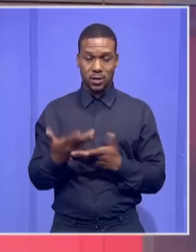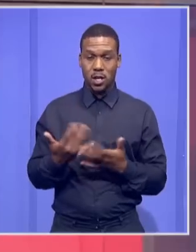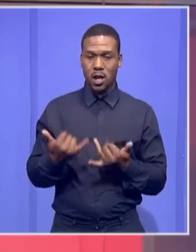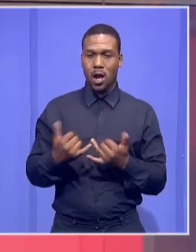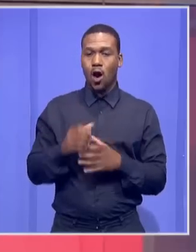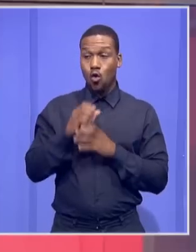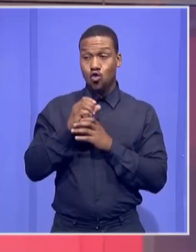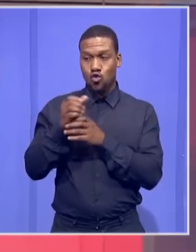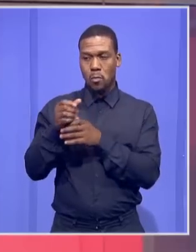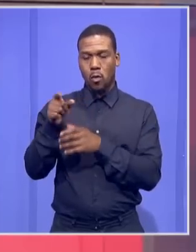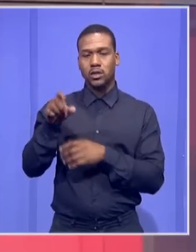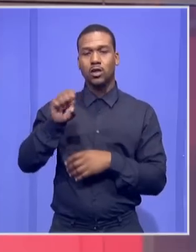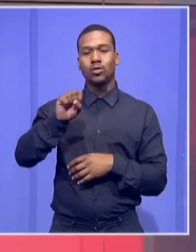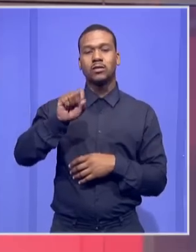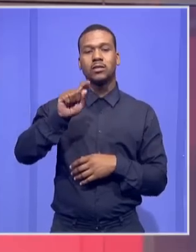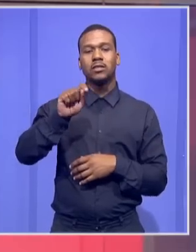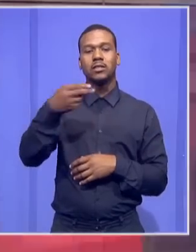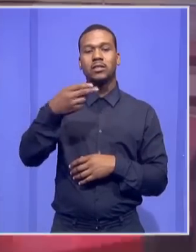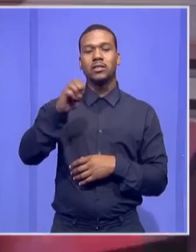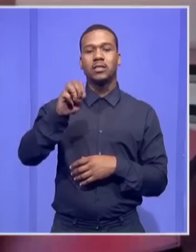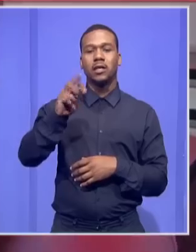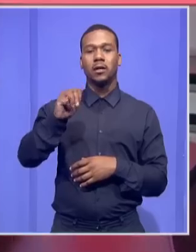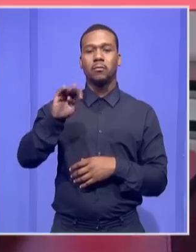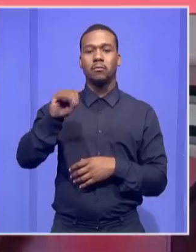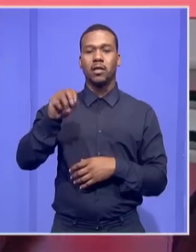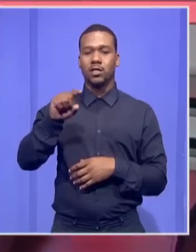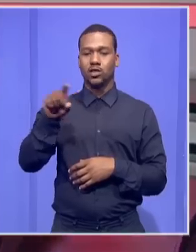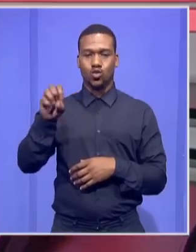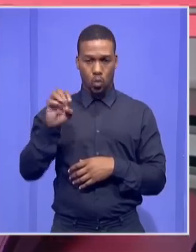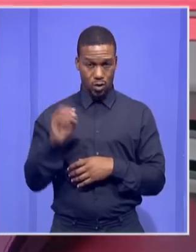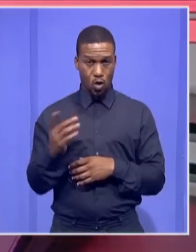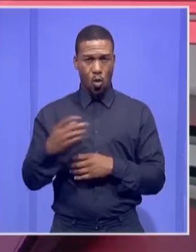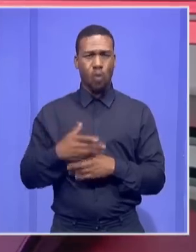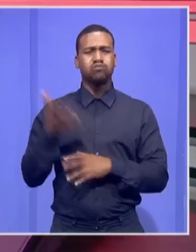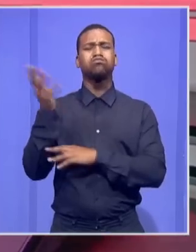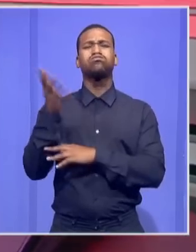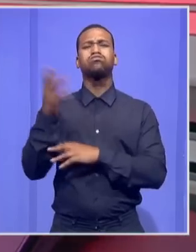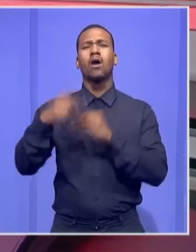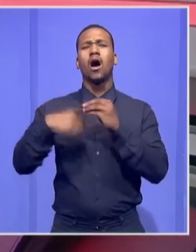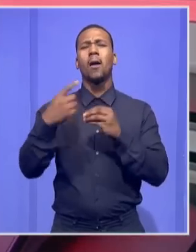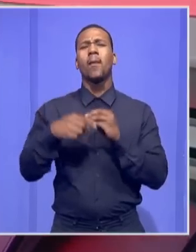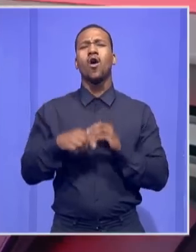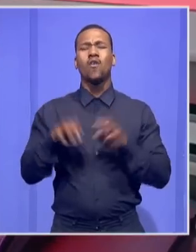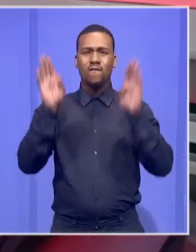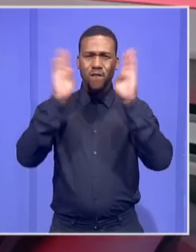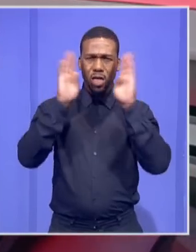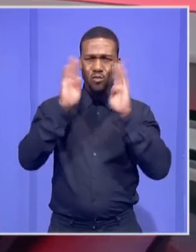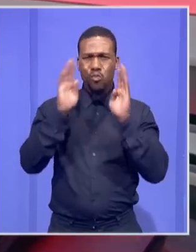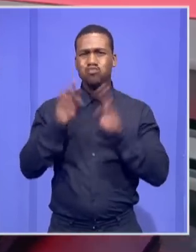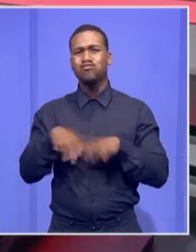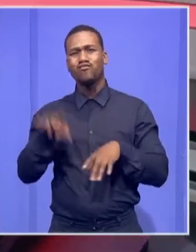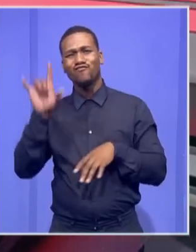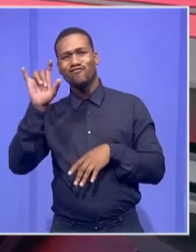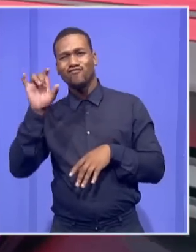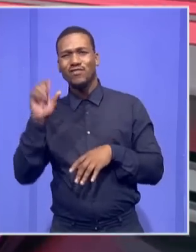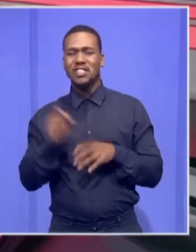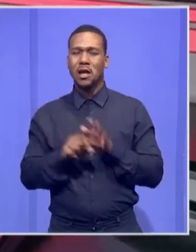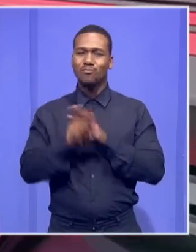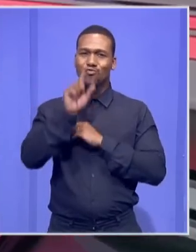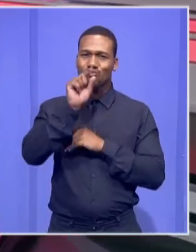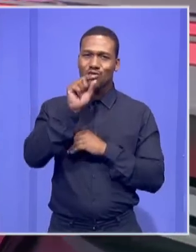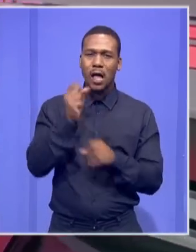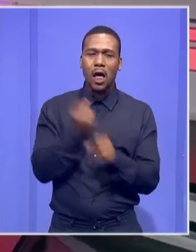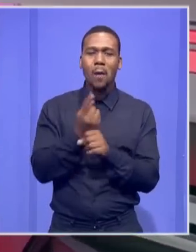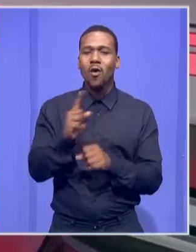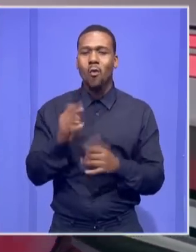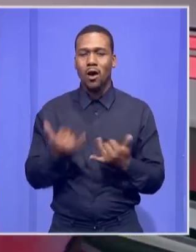about what's happening on social media and how you, of course, can watch this and some of the big key events and moments that will be